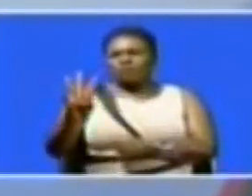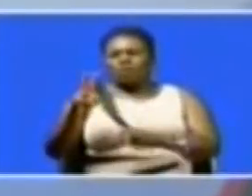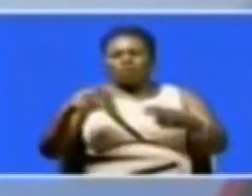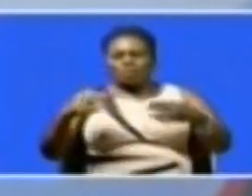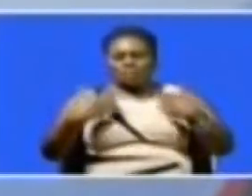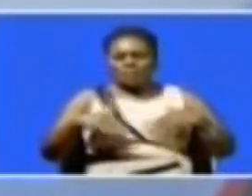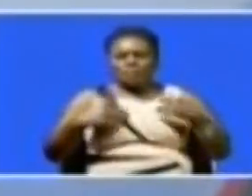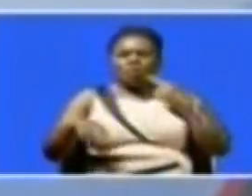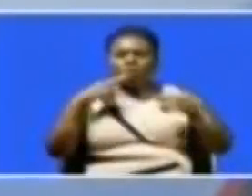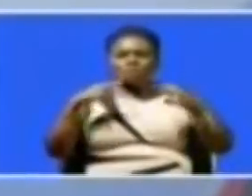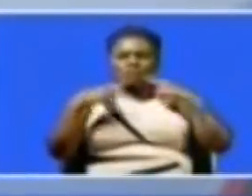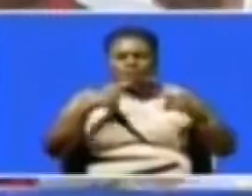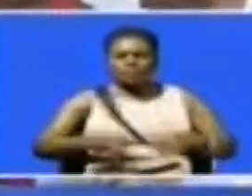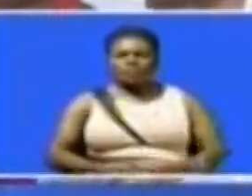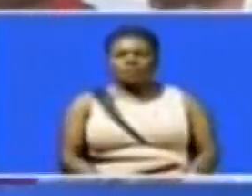Dusit D2 Hotel.